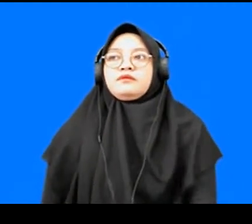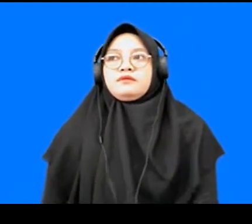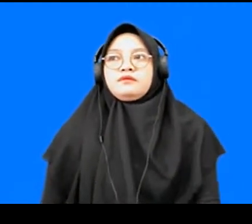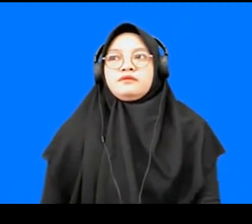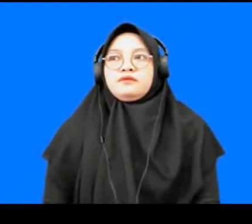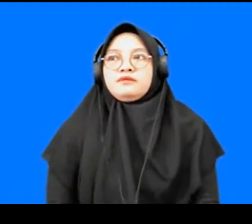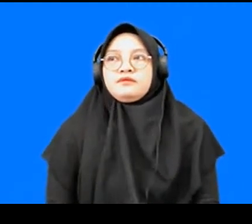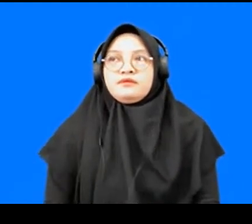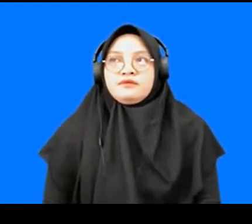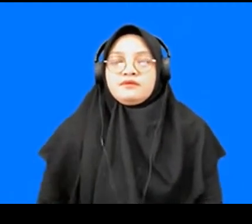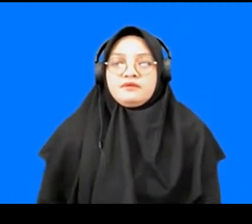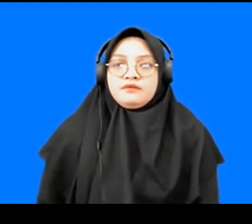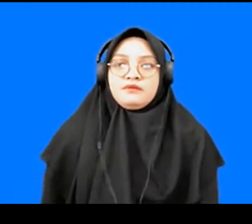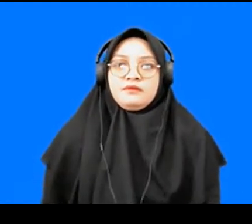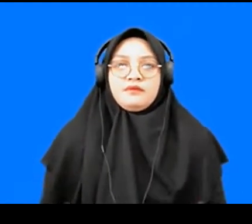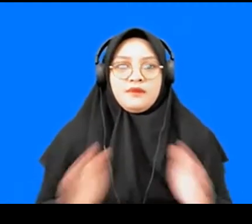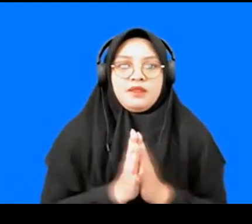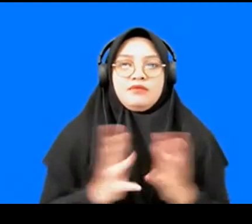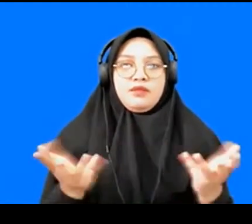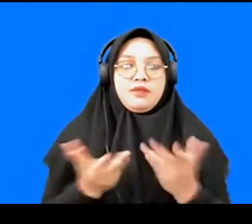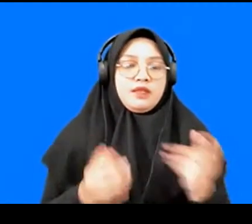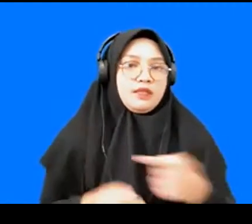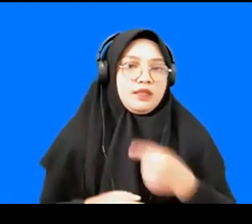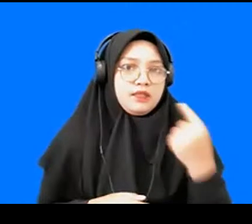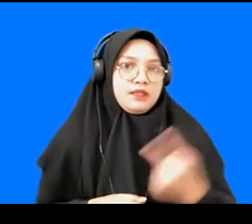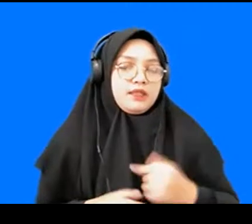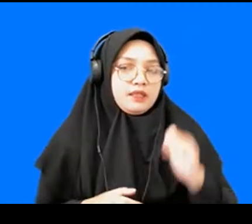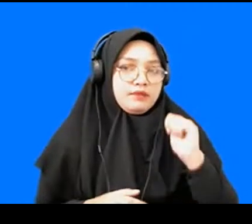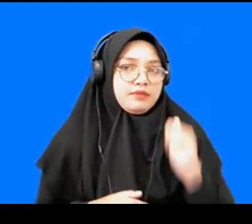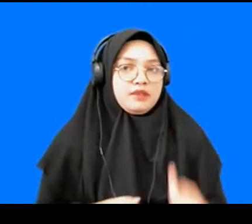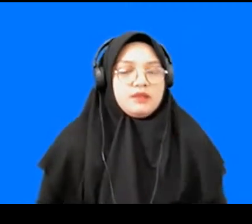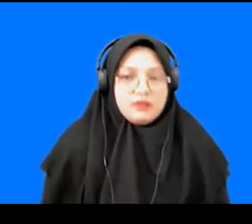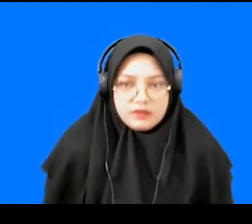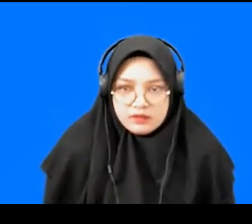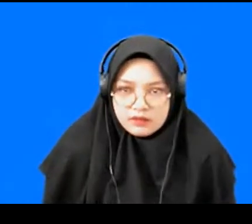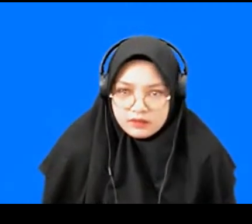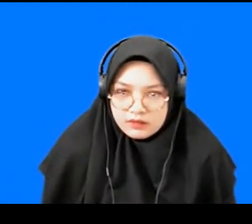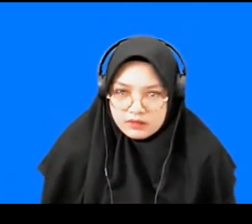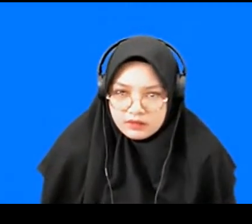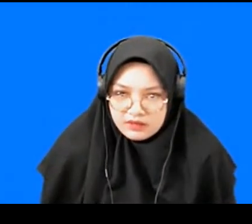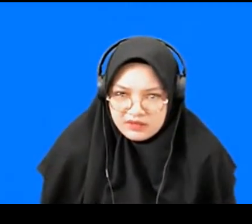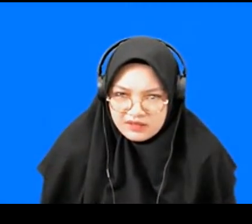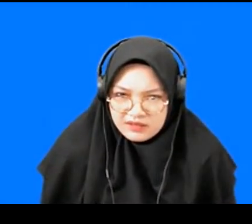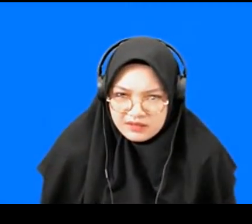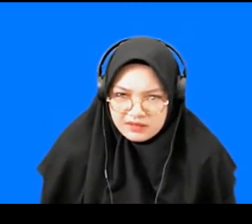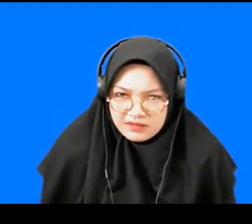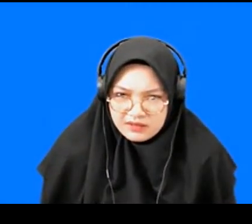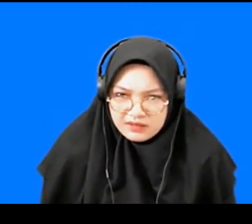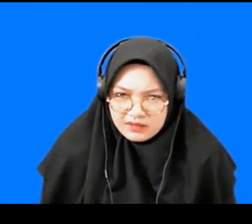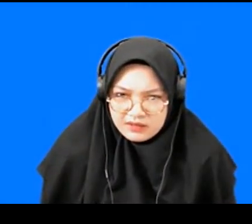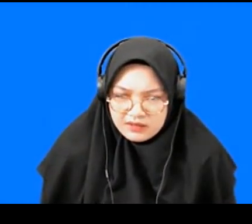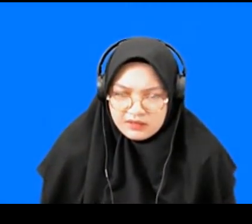celebrate minor changes which may not lead to any difference in lives. Thank you. Thank you. Vidya?